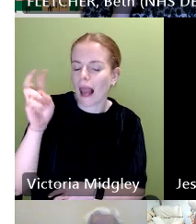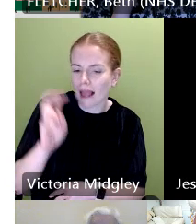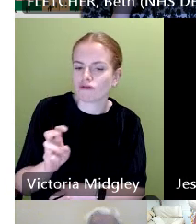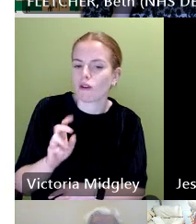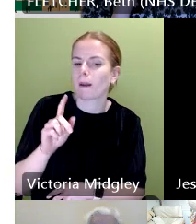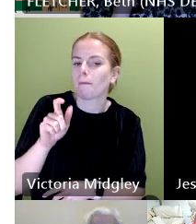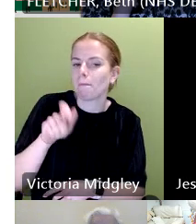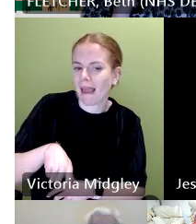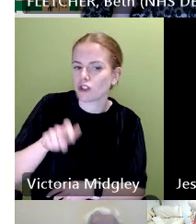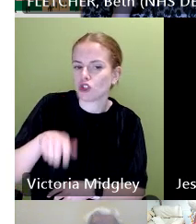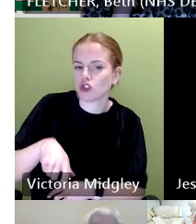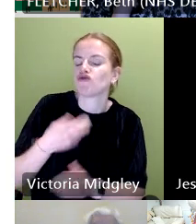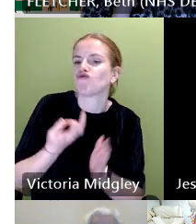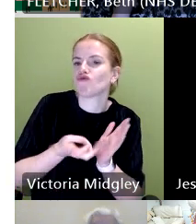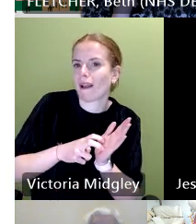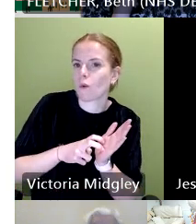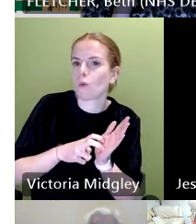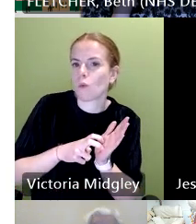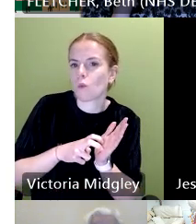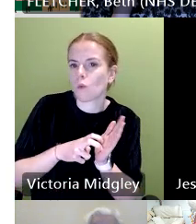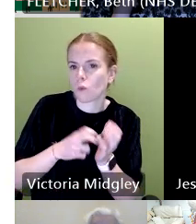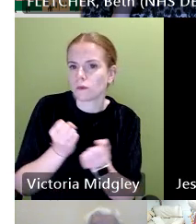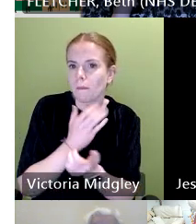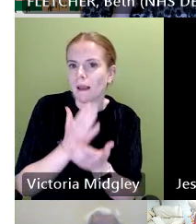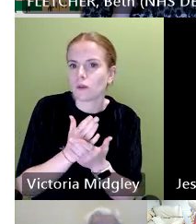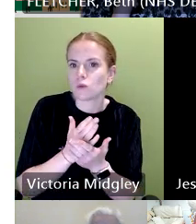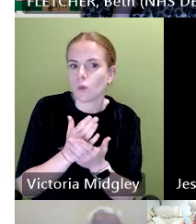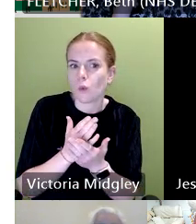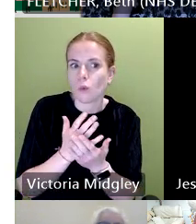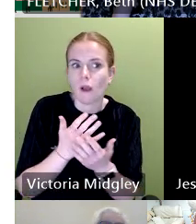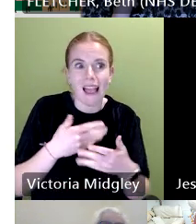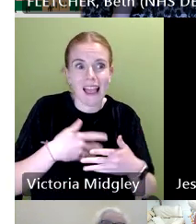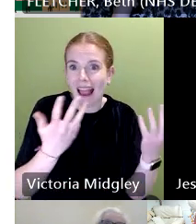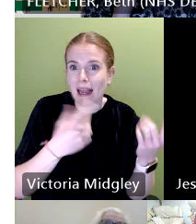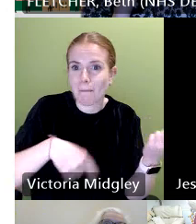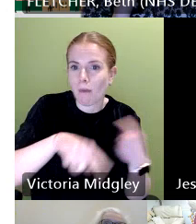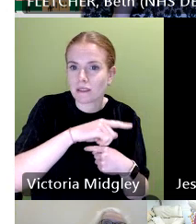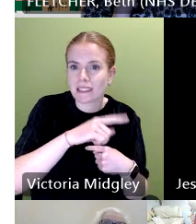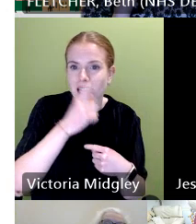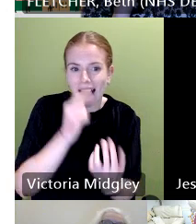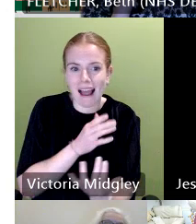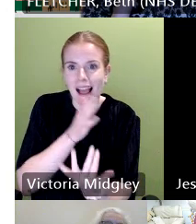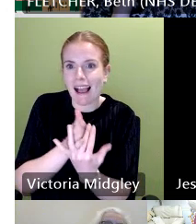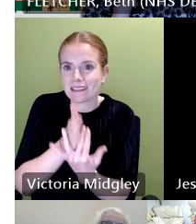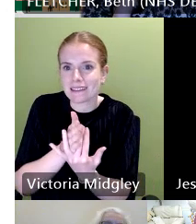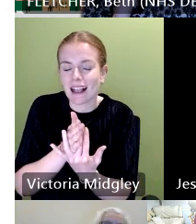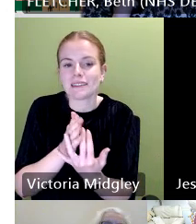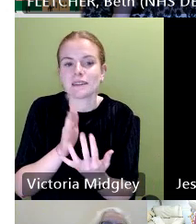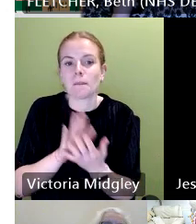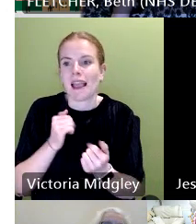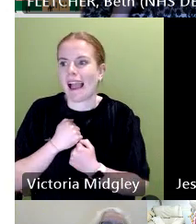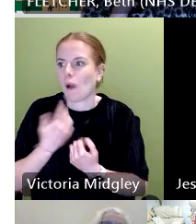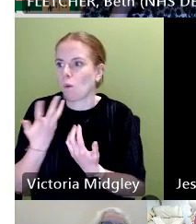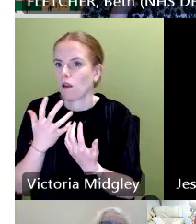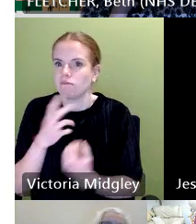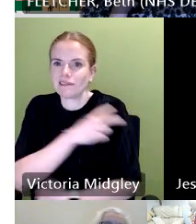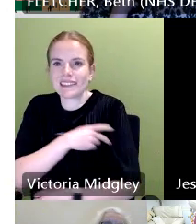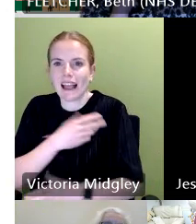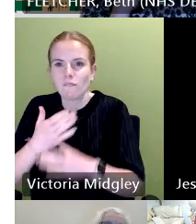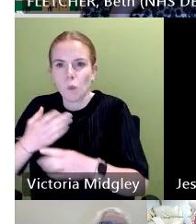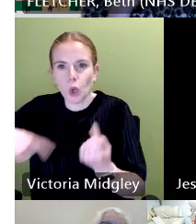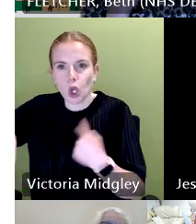everybody has access. Our clinical colleagues working with patients have access to